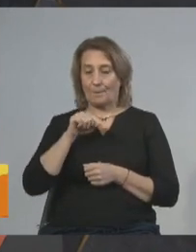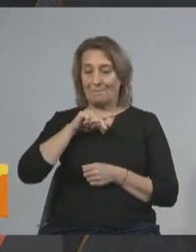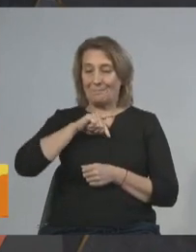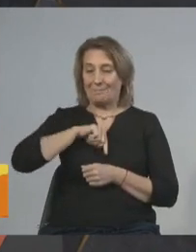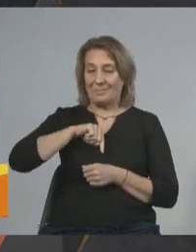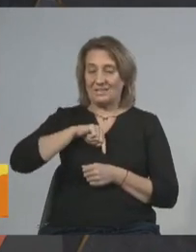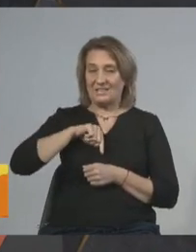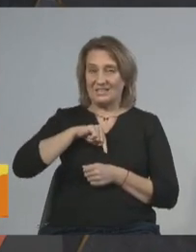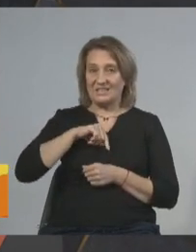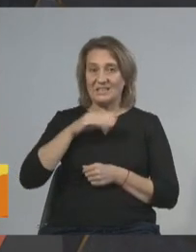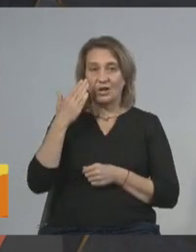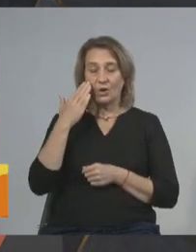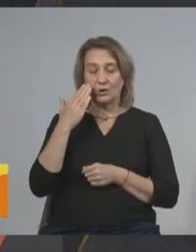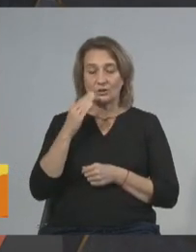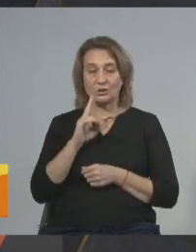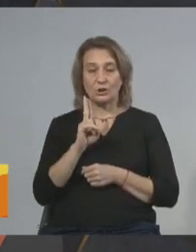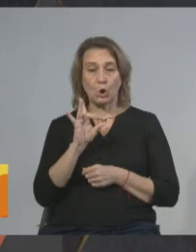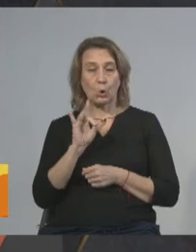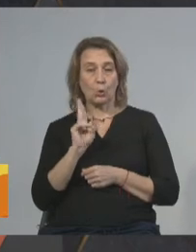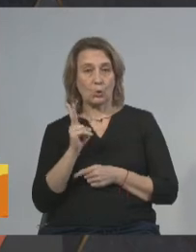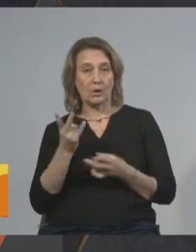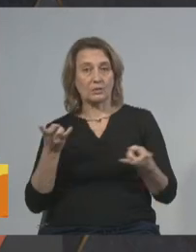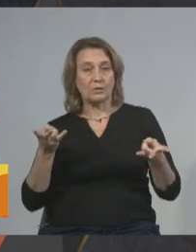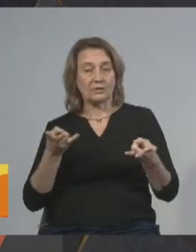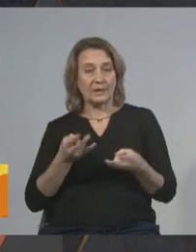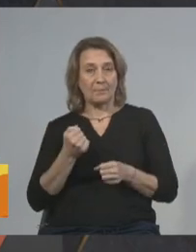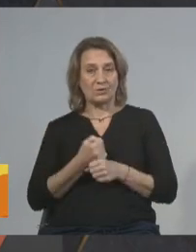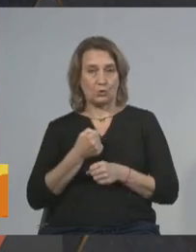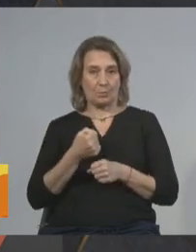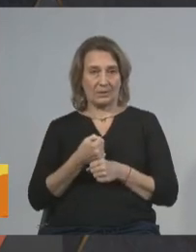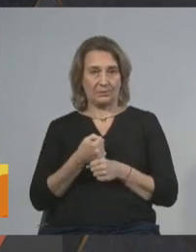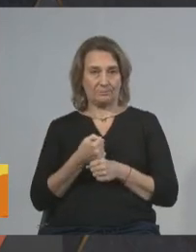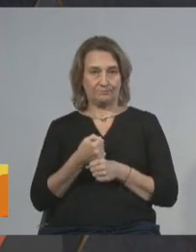psychological step that must be made